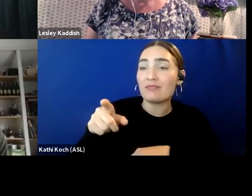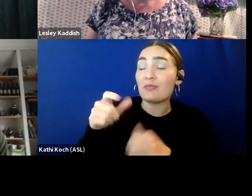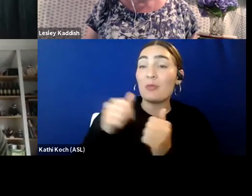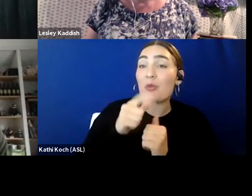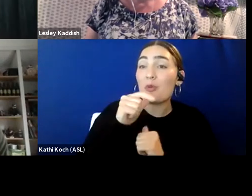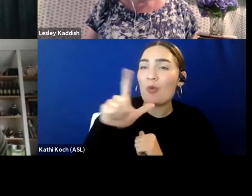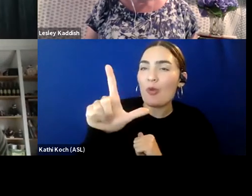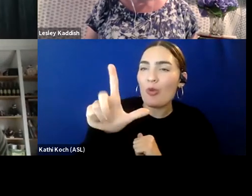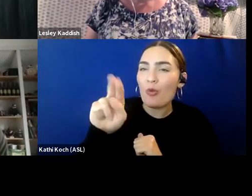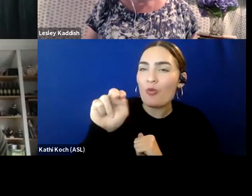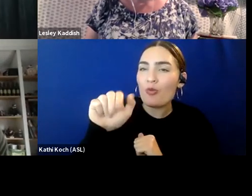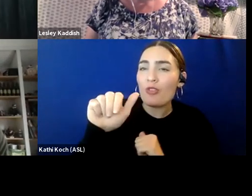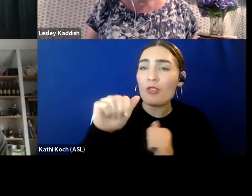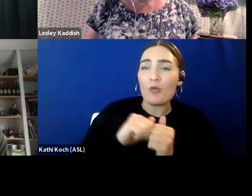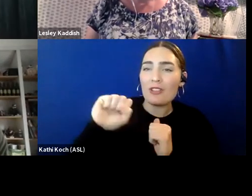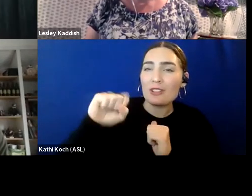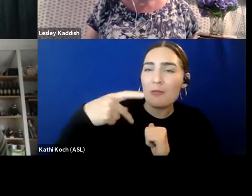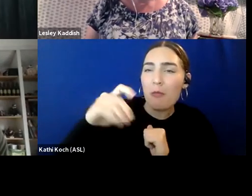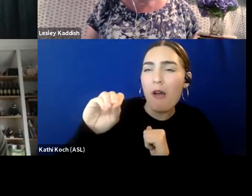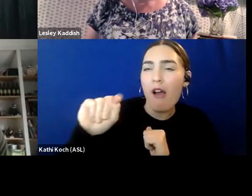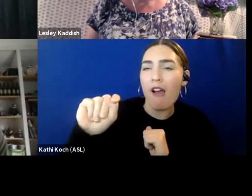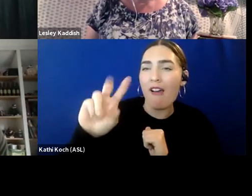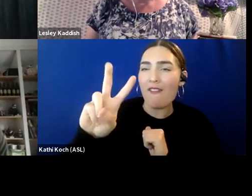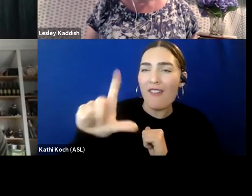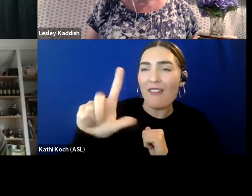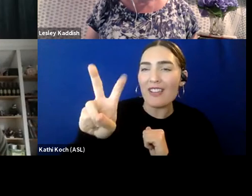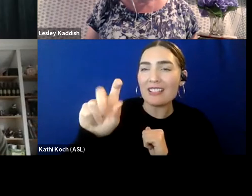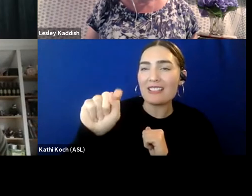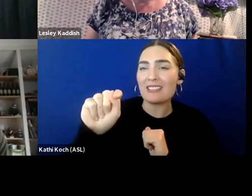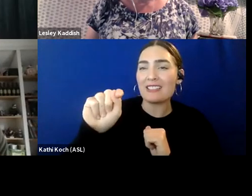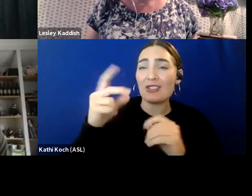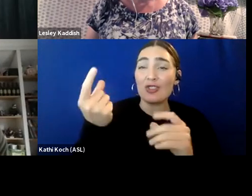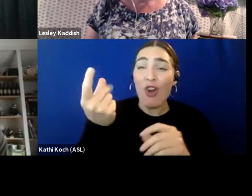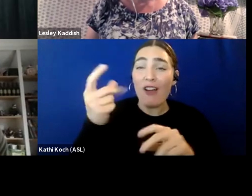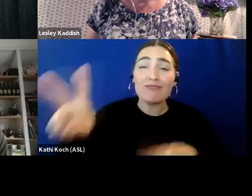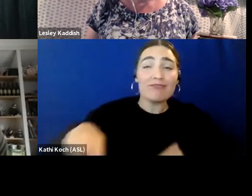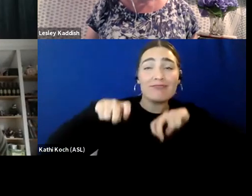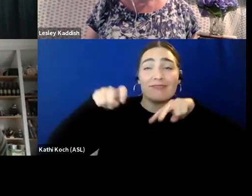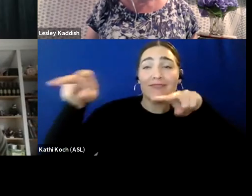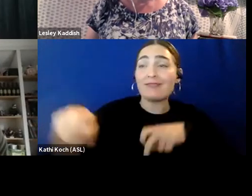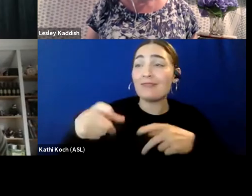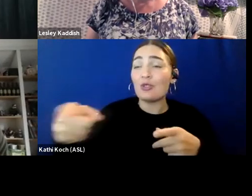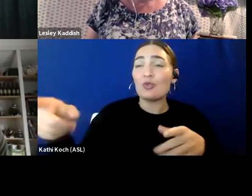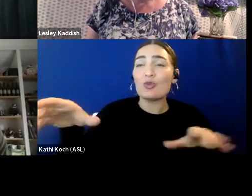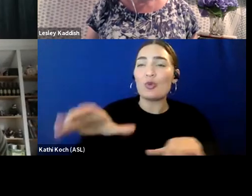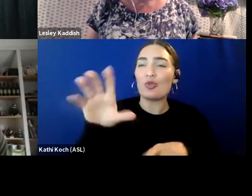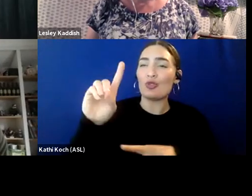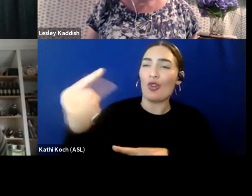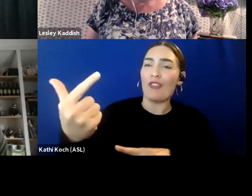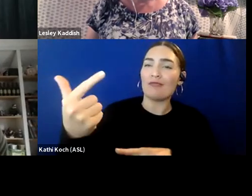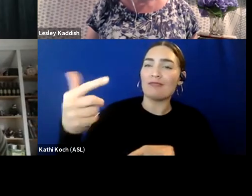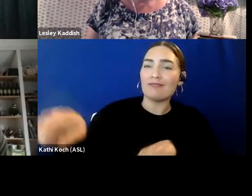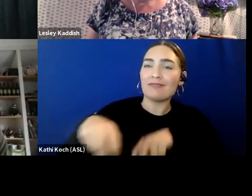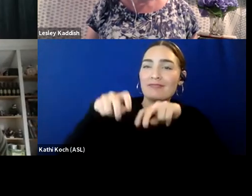with Spot, with Velvet, dogs doing dog things. Amina,